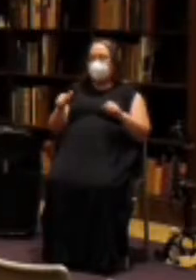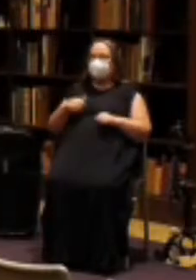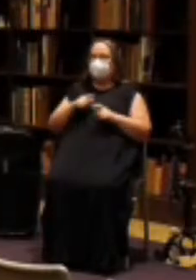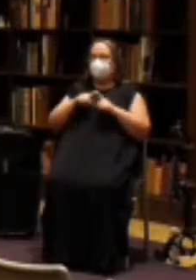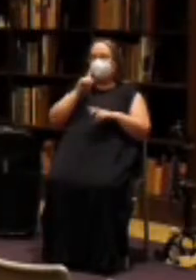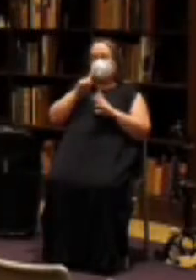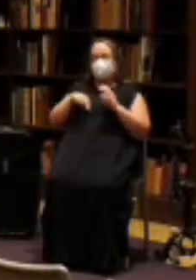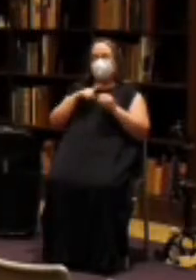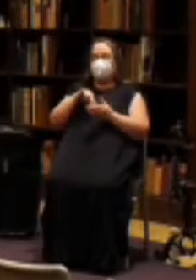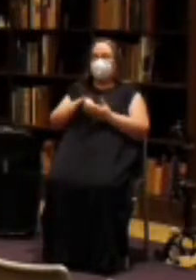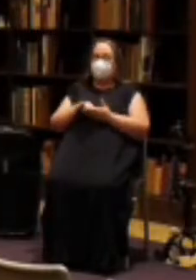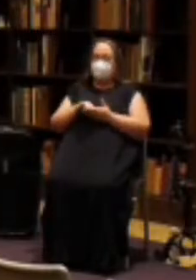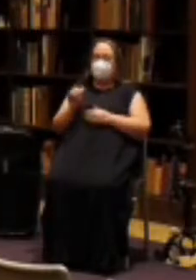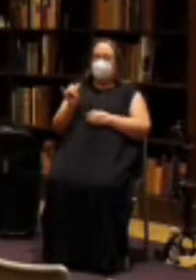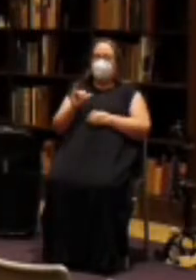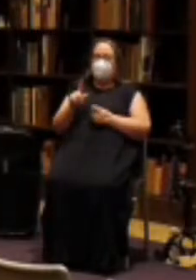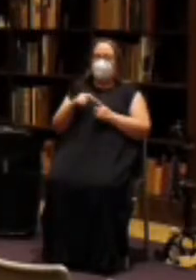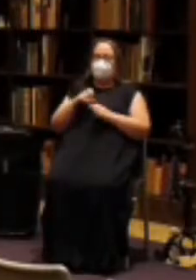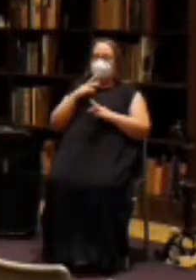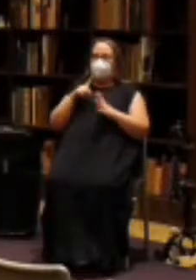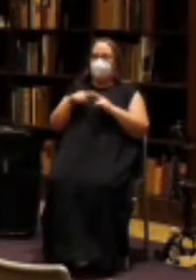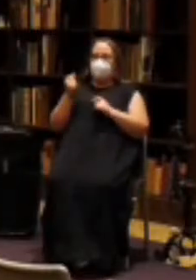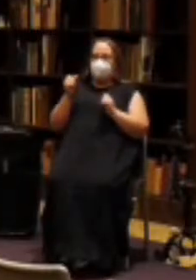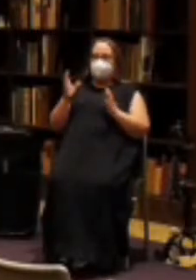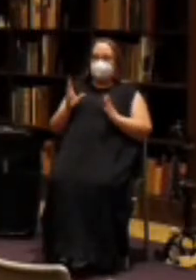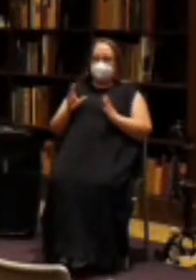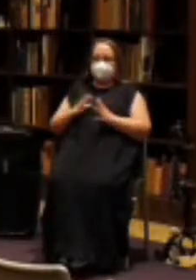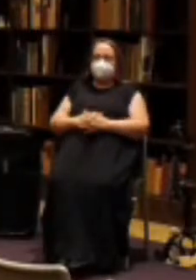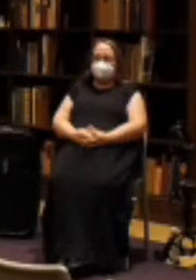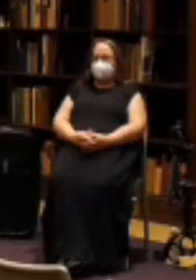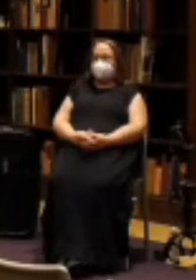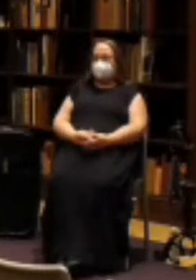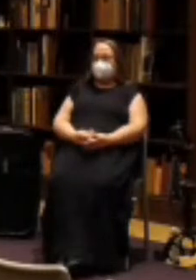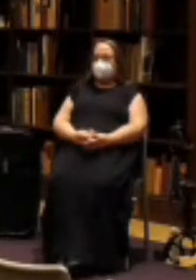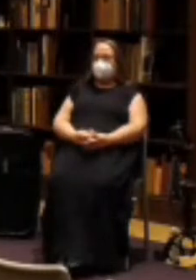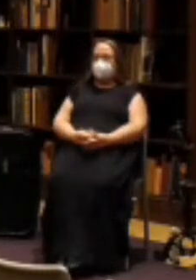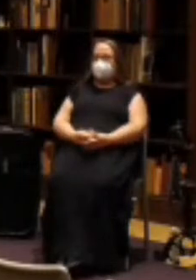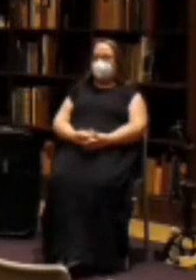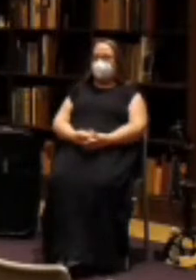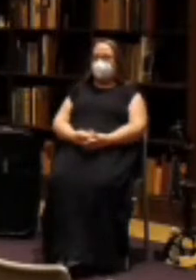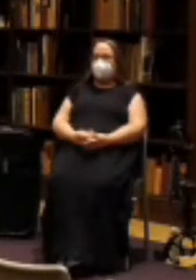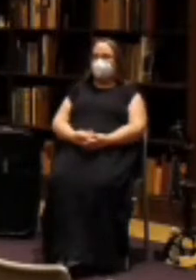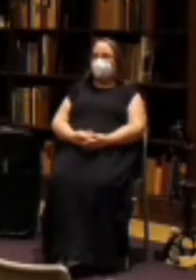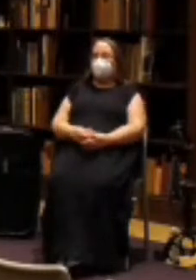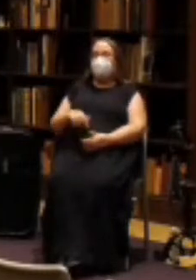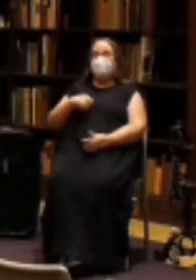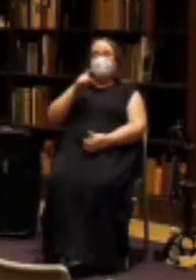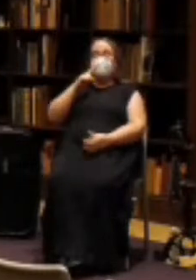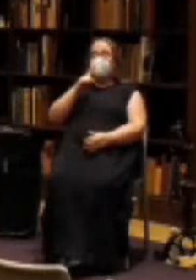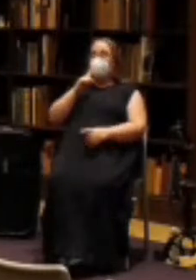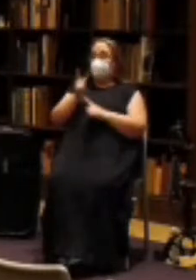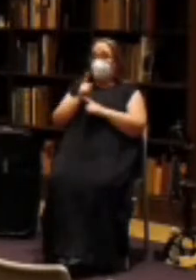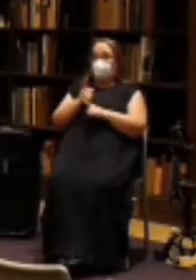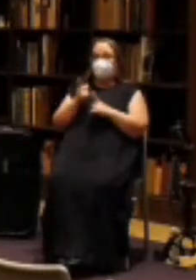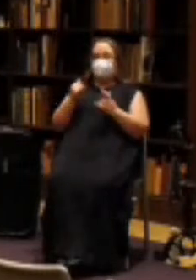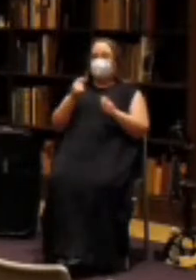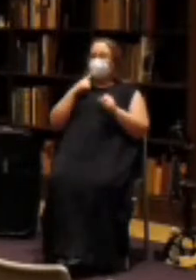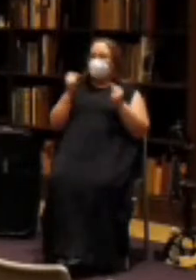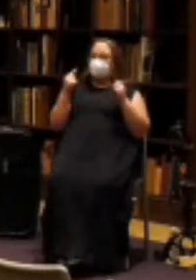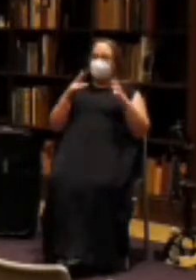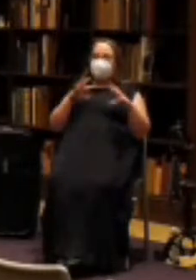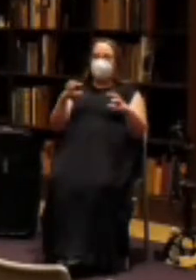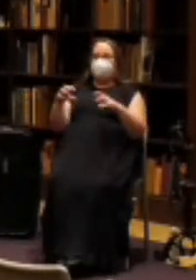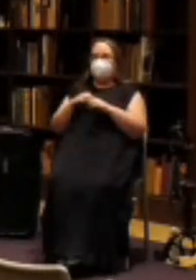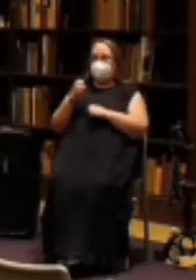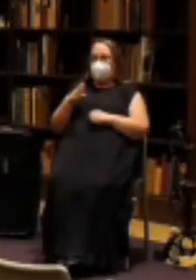to think about that as well when we talk about activism. I also think that there's a real moment right now where there are so many groups in